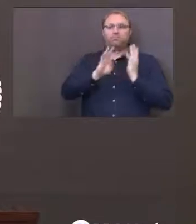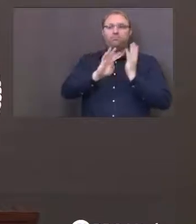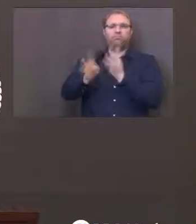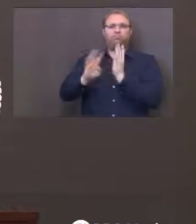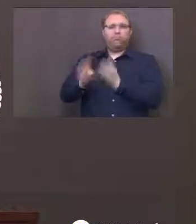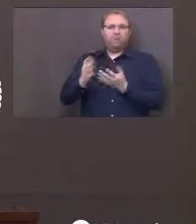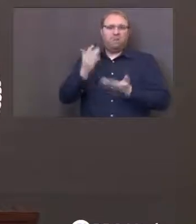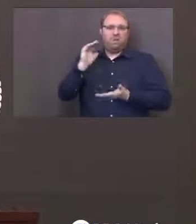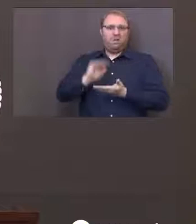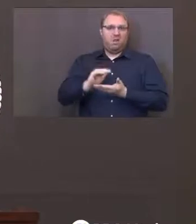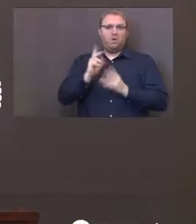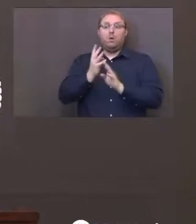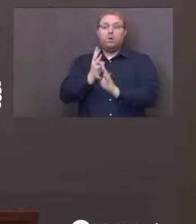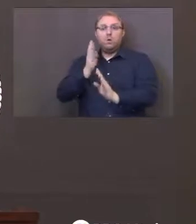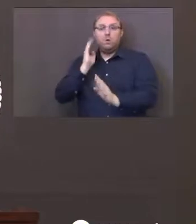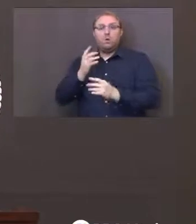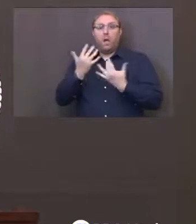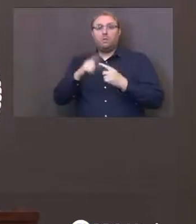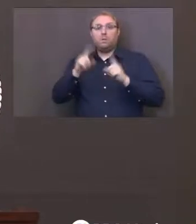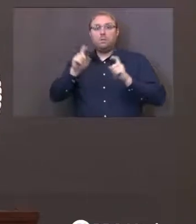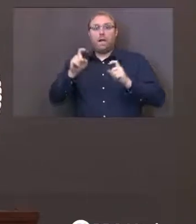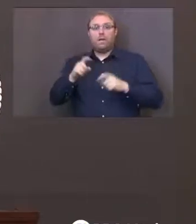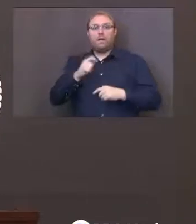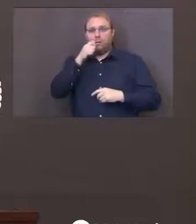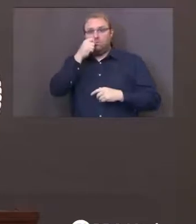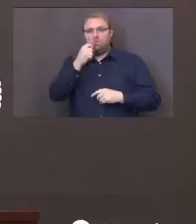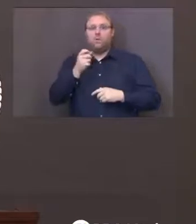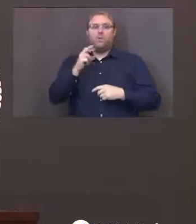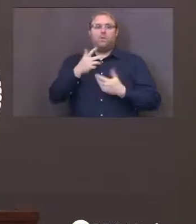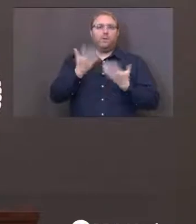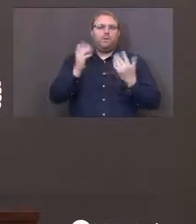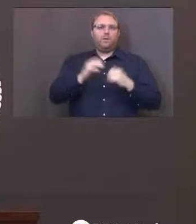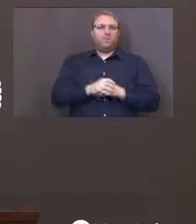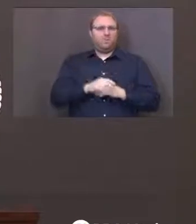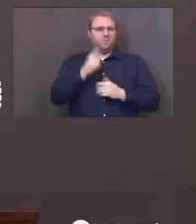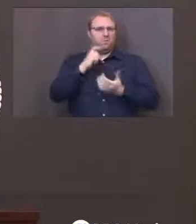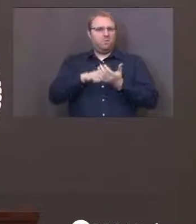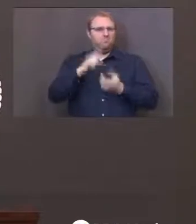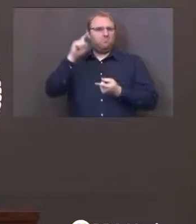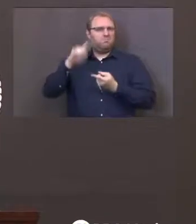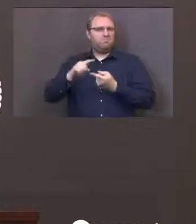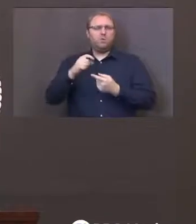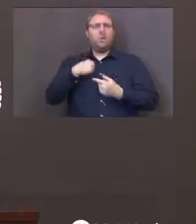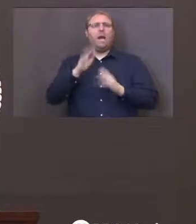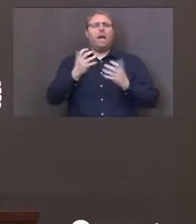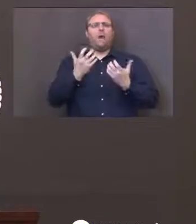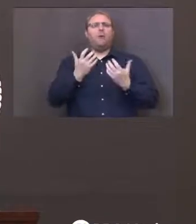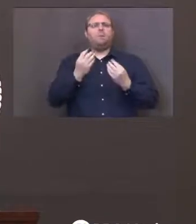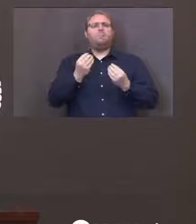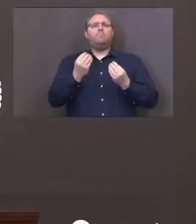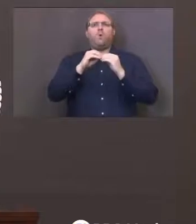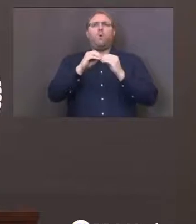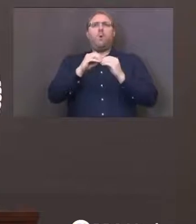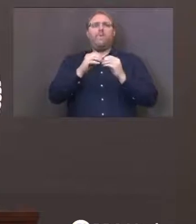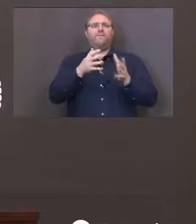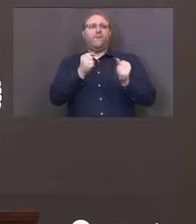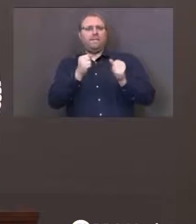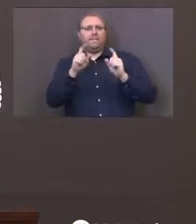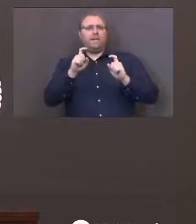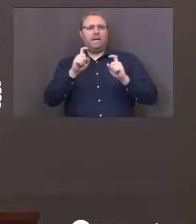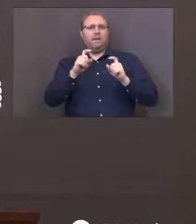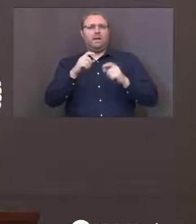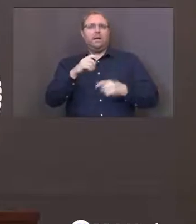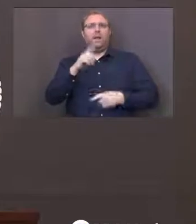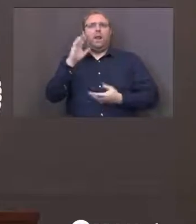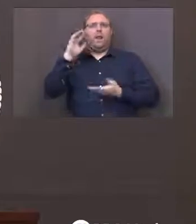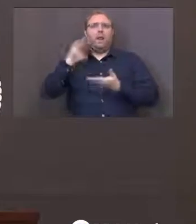of people waiting in line to get their nasal swabs, to get that test done. So we're working towards getting access to more rapid testing